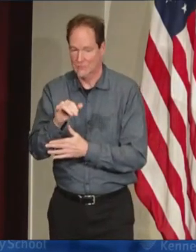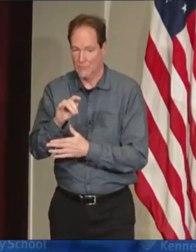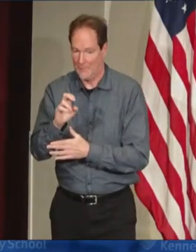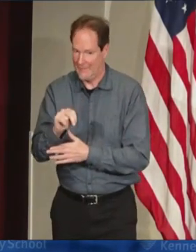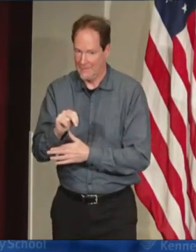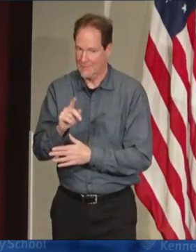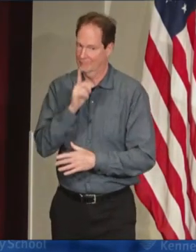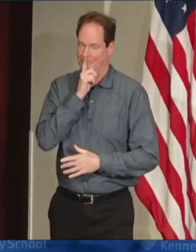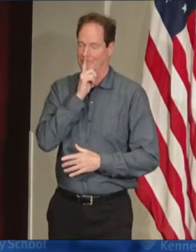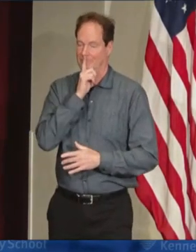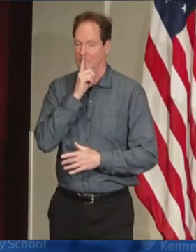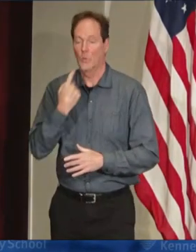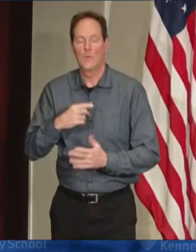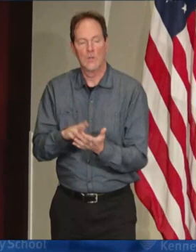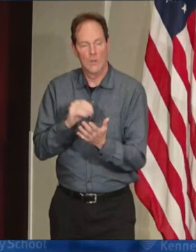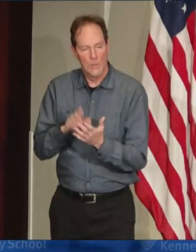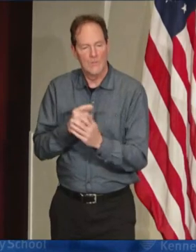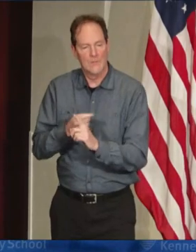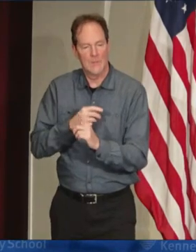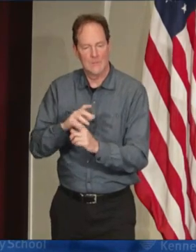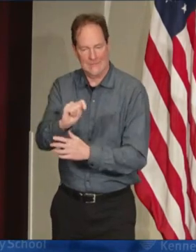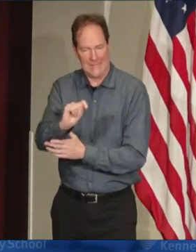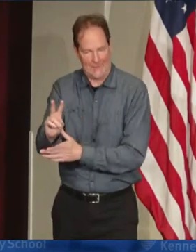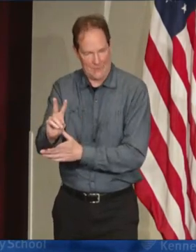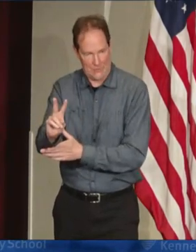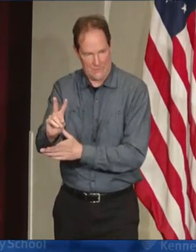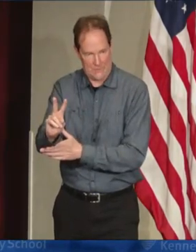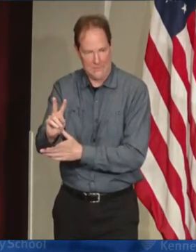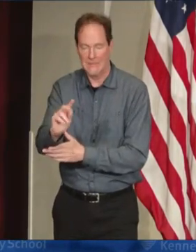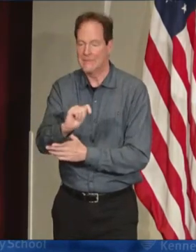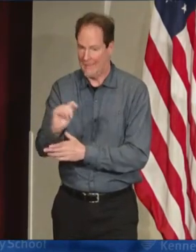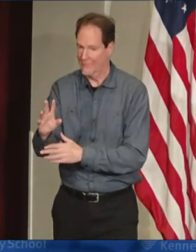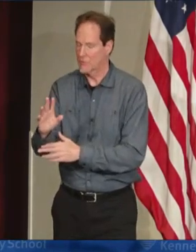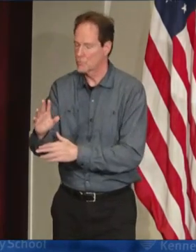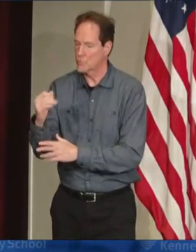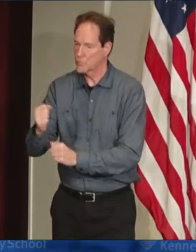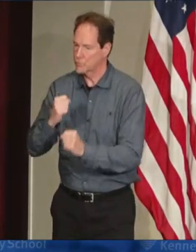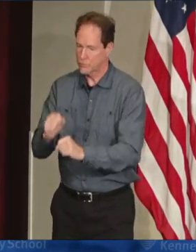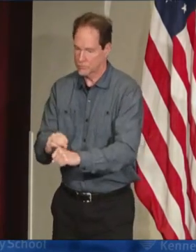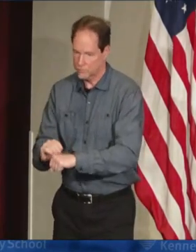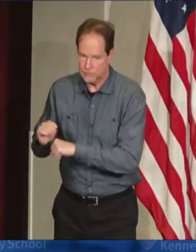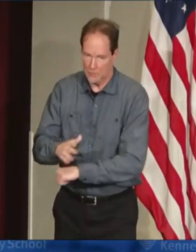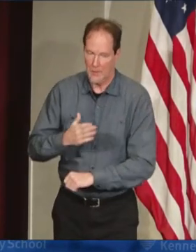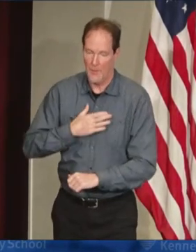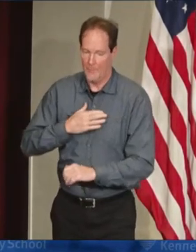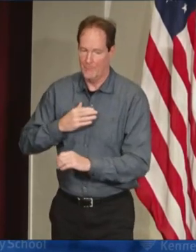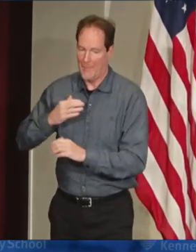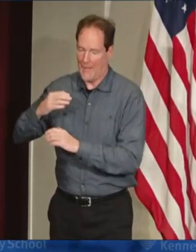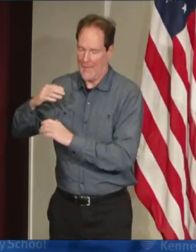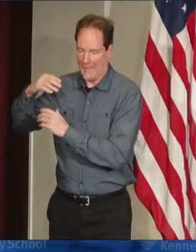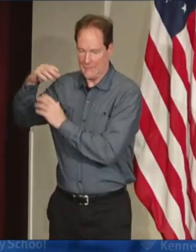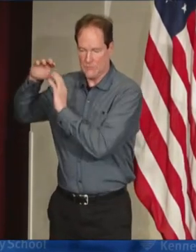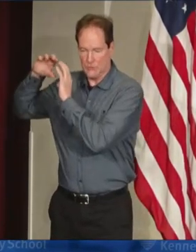from television. Television had a major impact on my generation